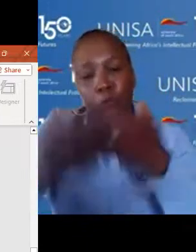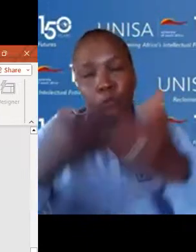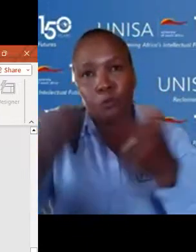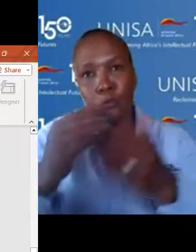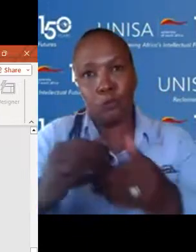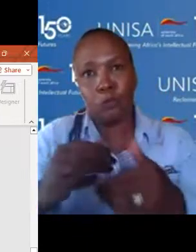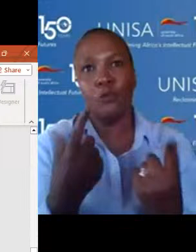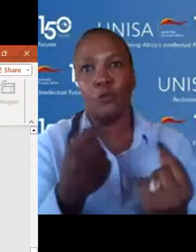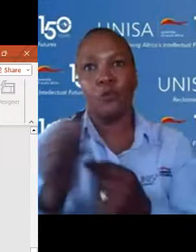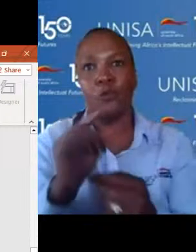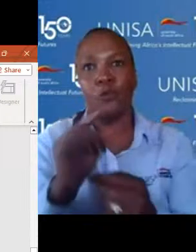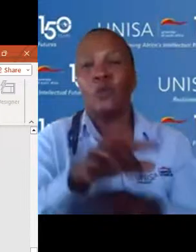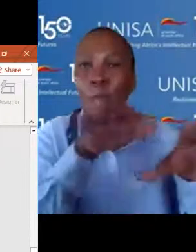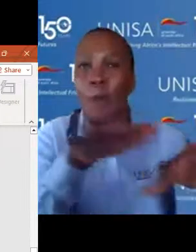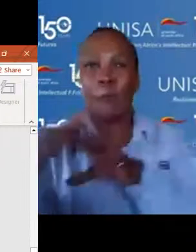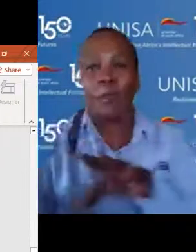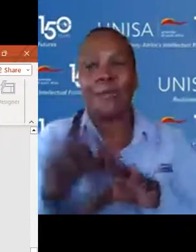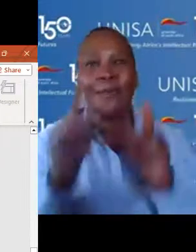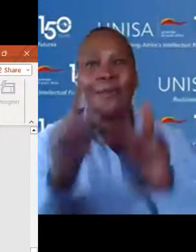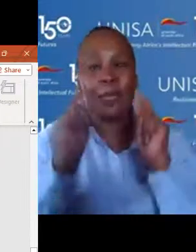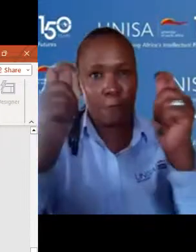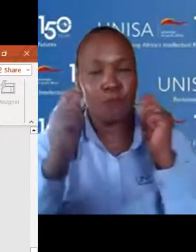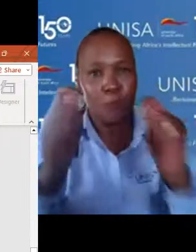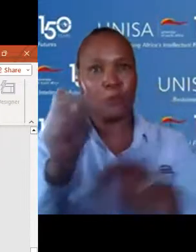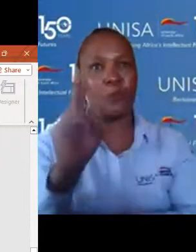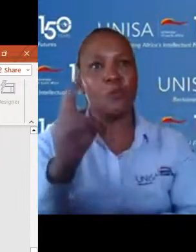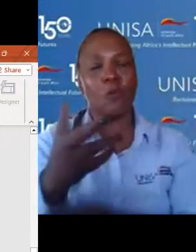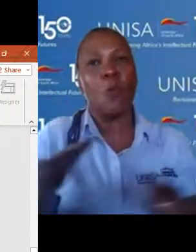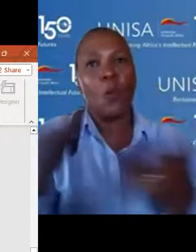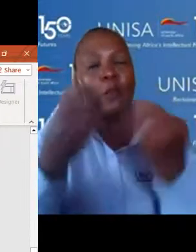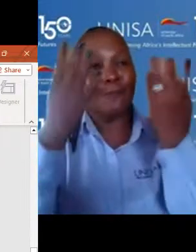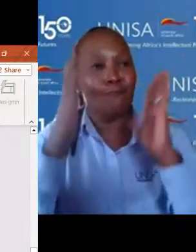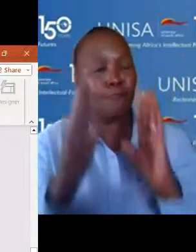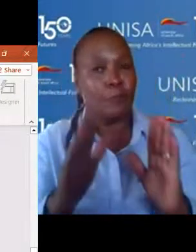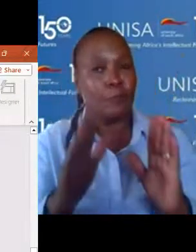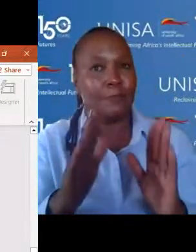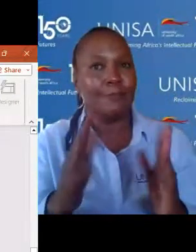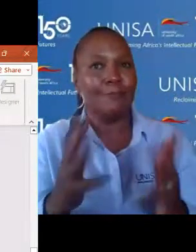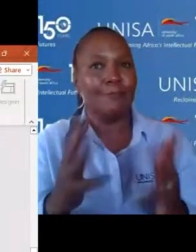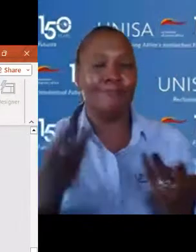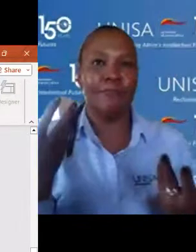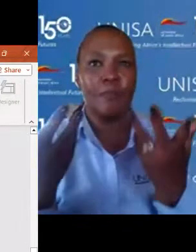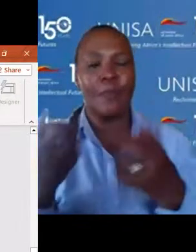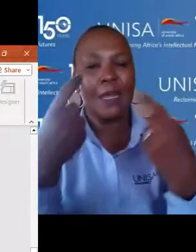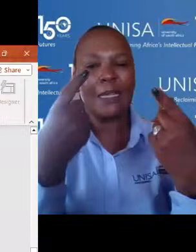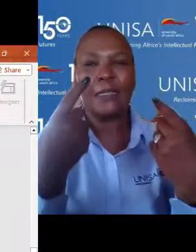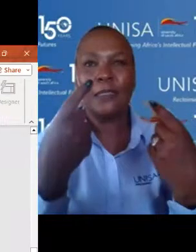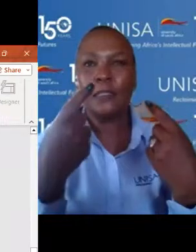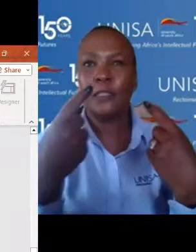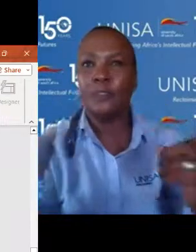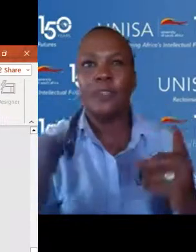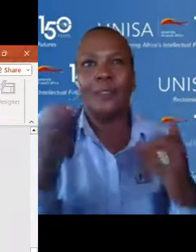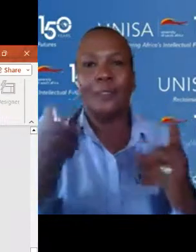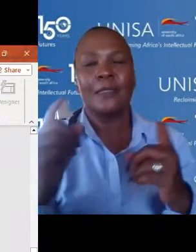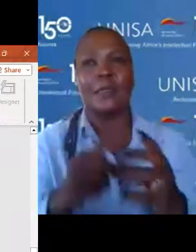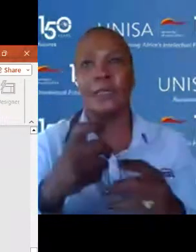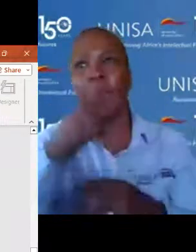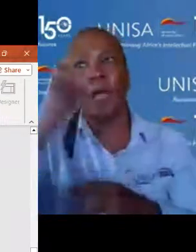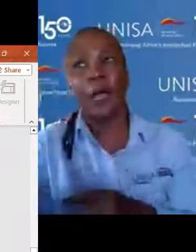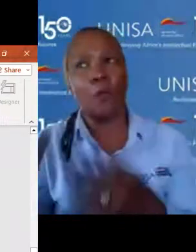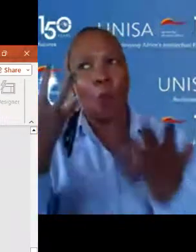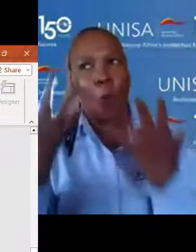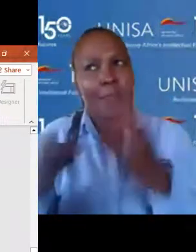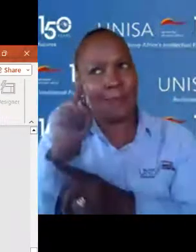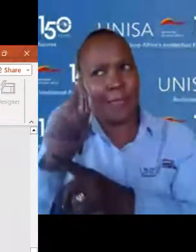public transport as well, where a student differentiates the sounds, whether it's a bus, whether